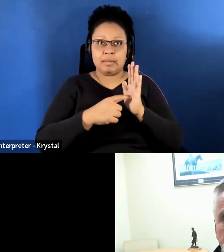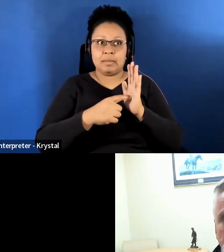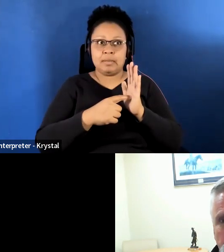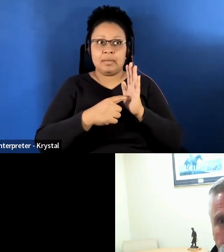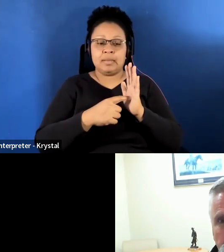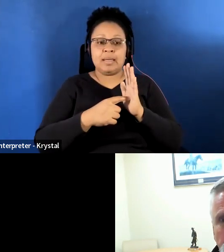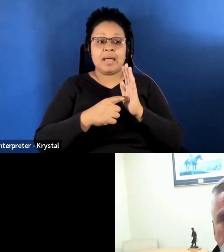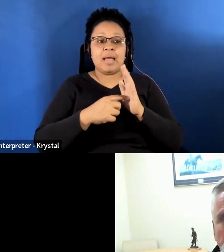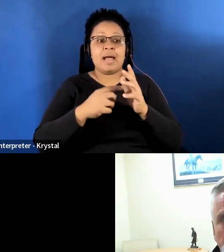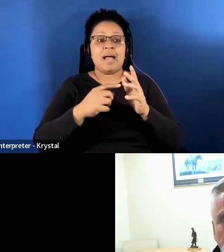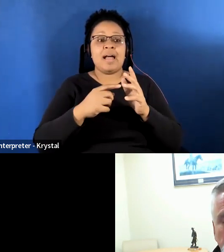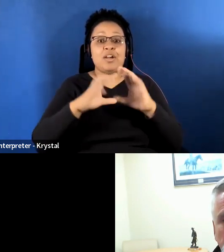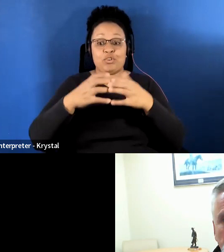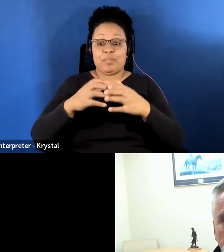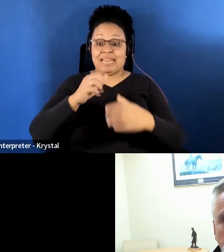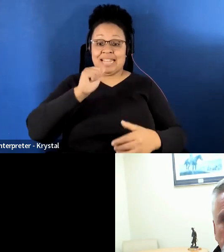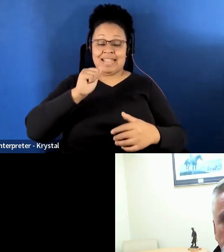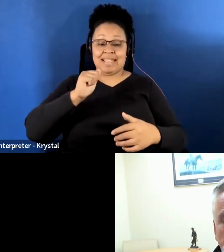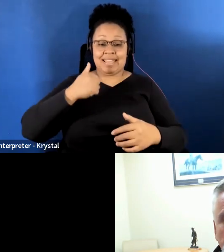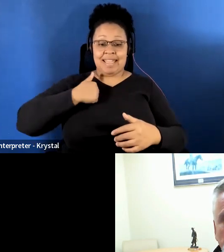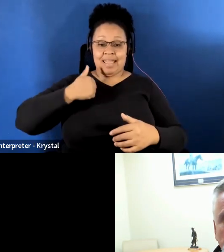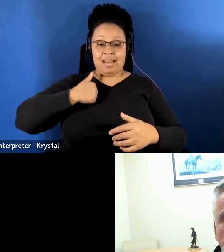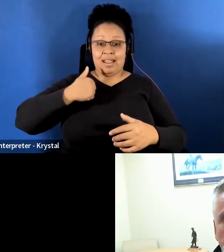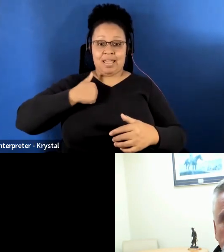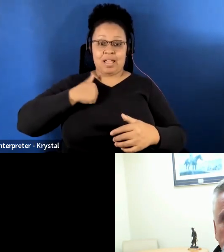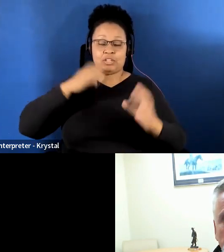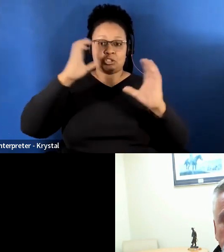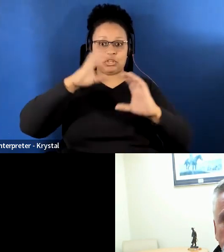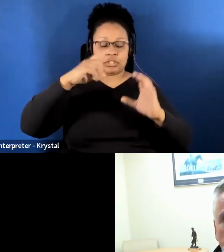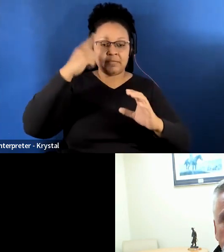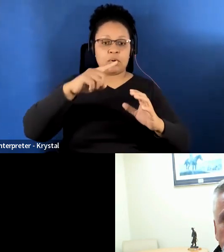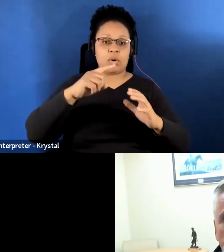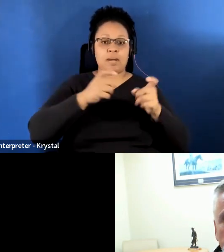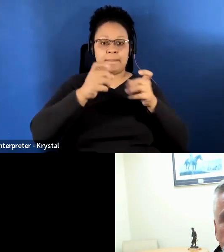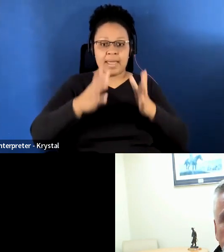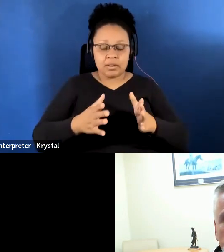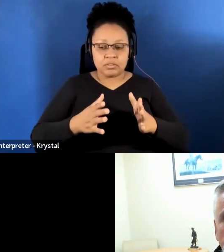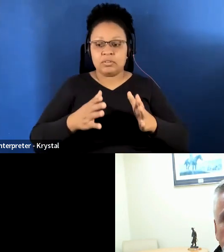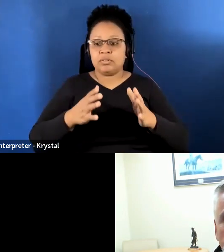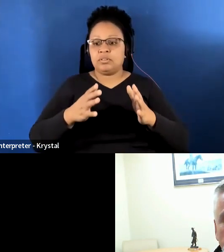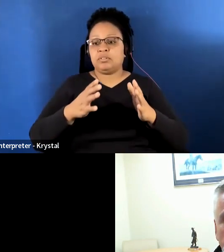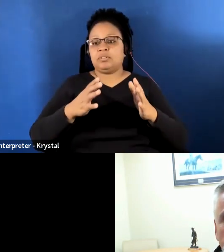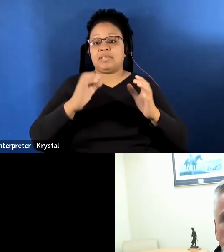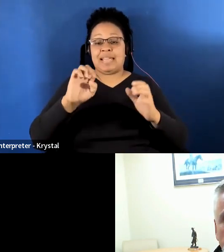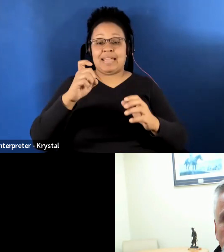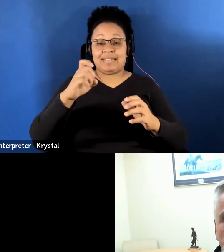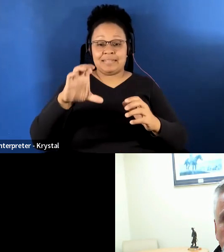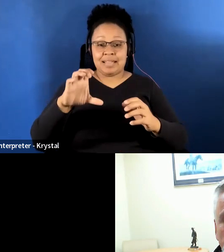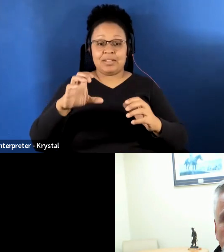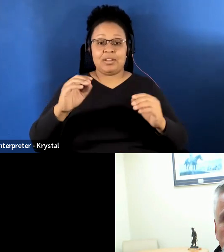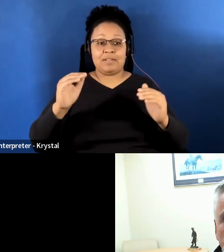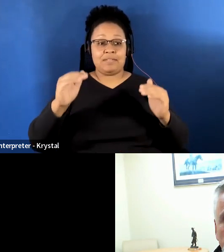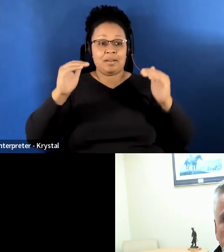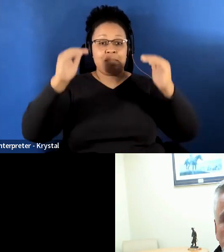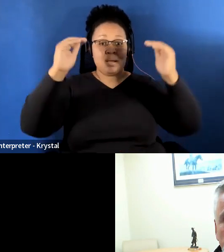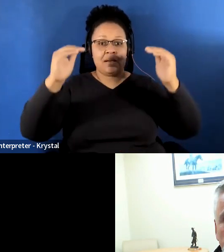in Canada that is looking for management or above executive level recruiters. Now they're in North Carolina.